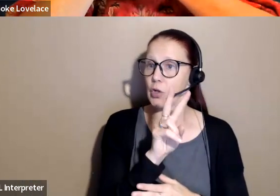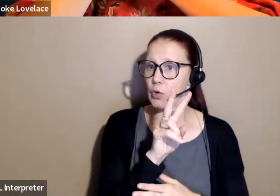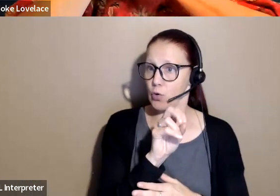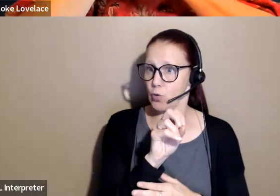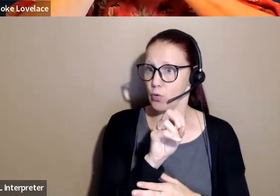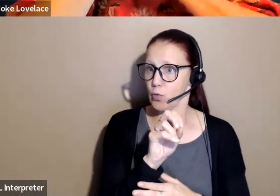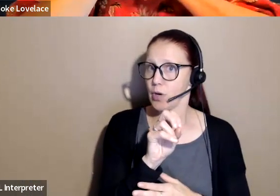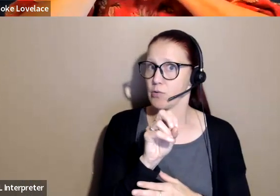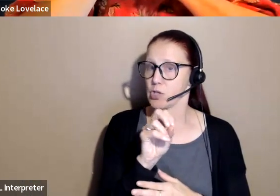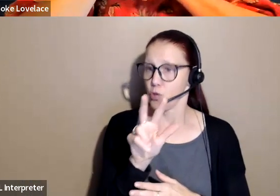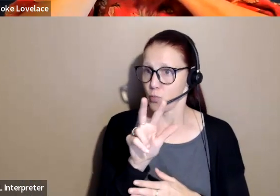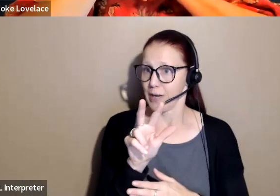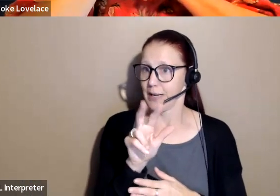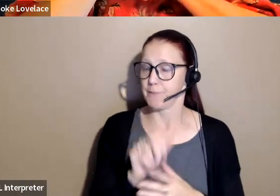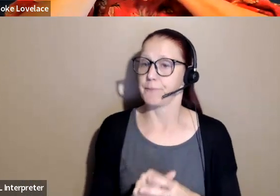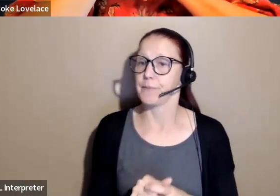2003, 2003.